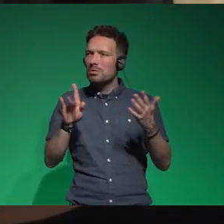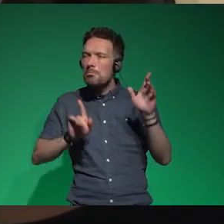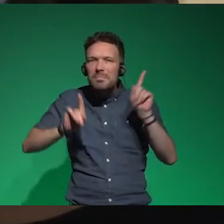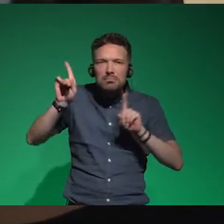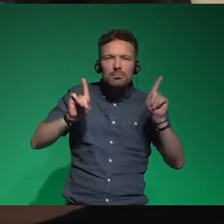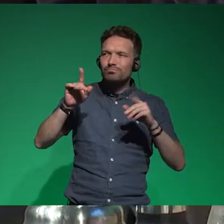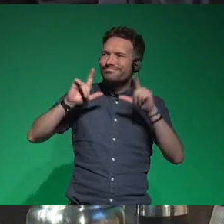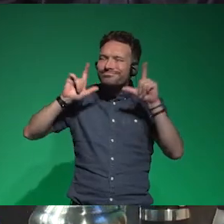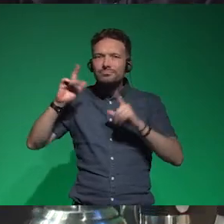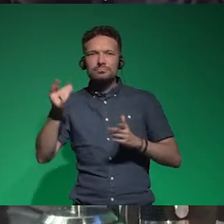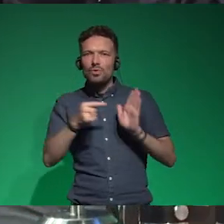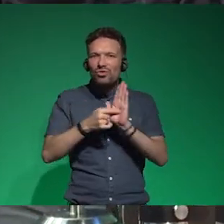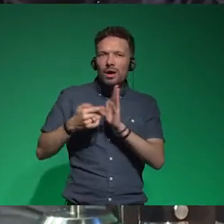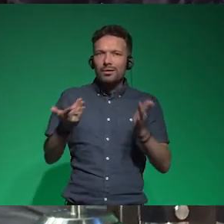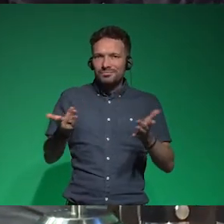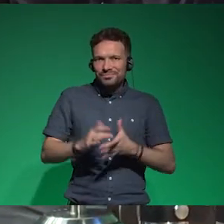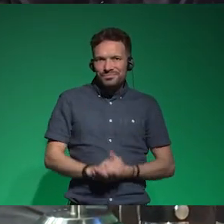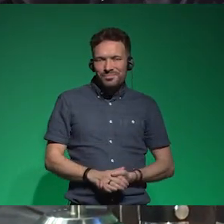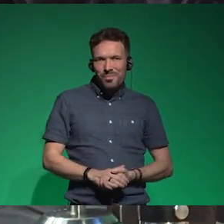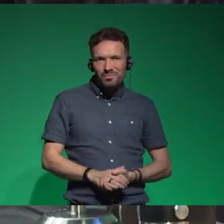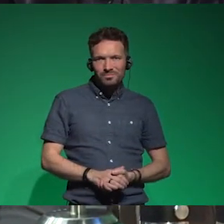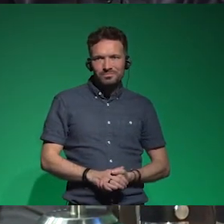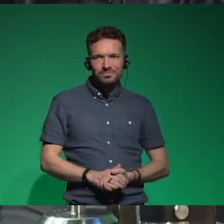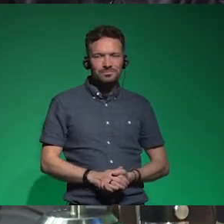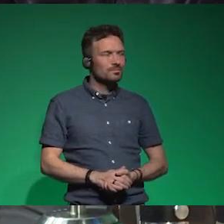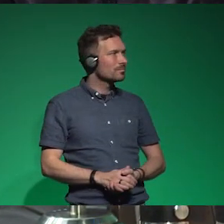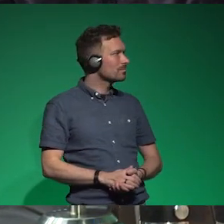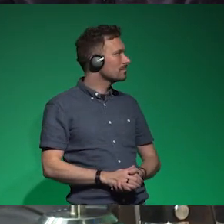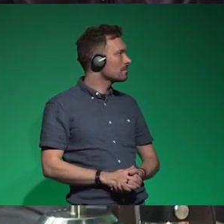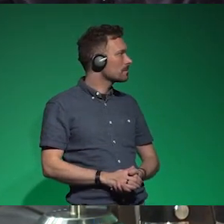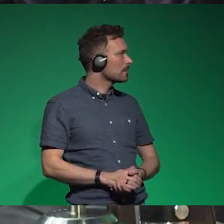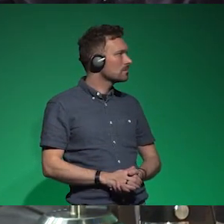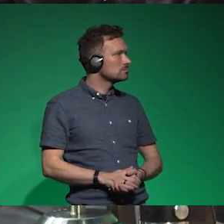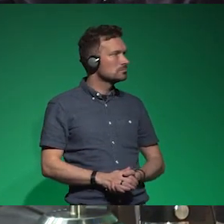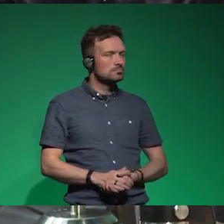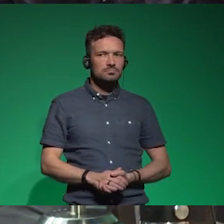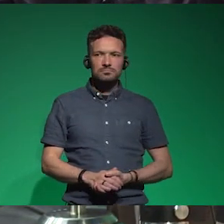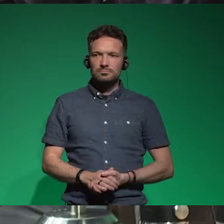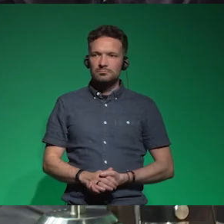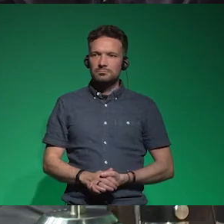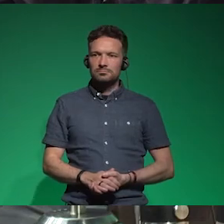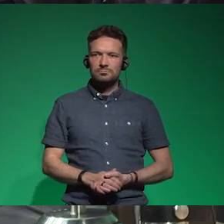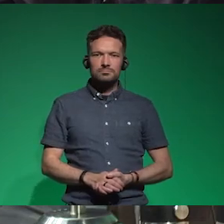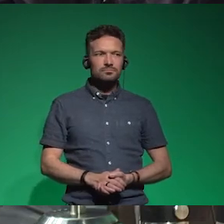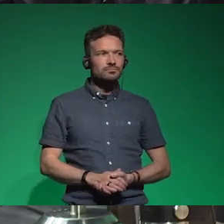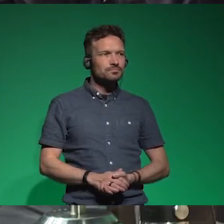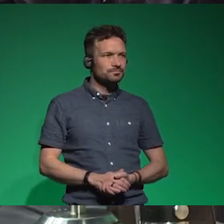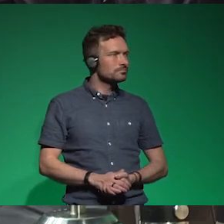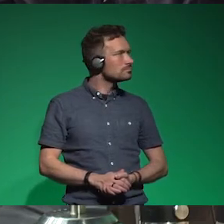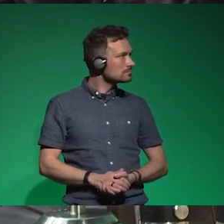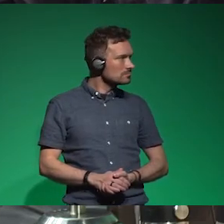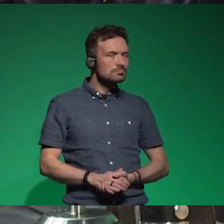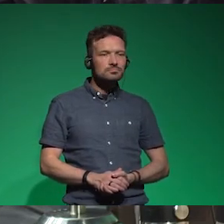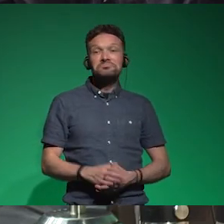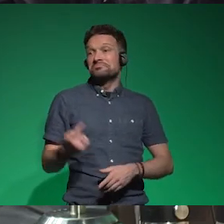area that he become one of the tribe itself. So Harry now like officially one